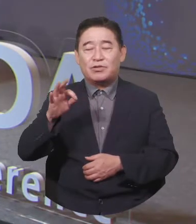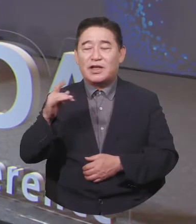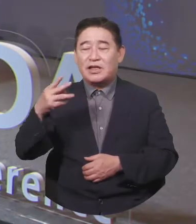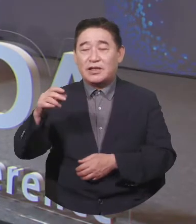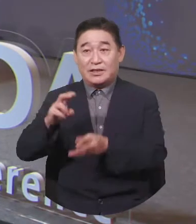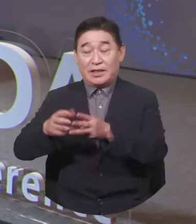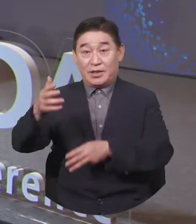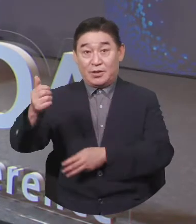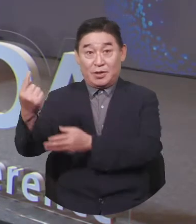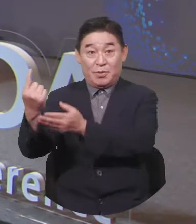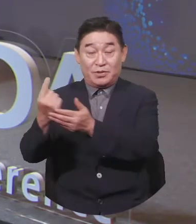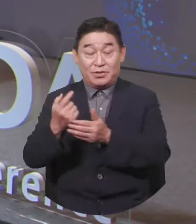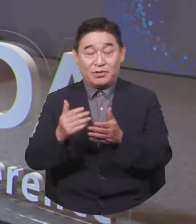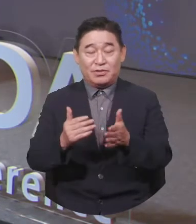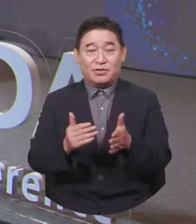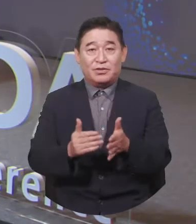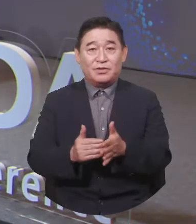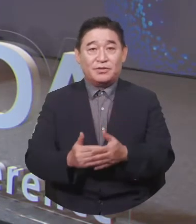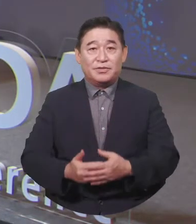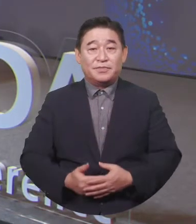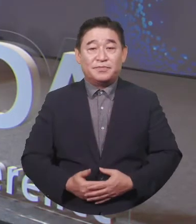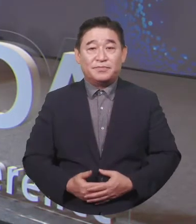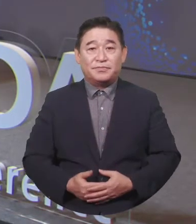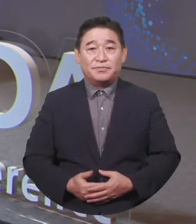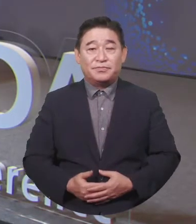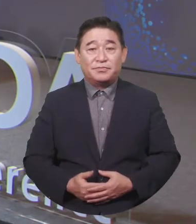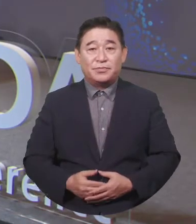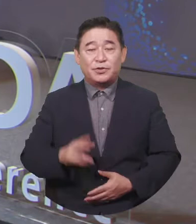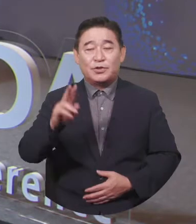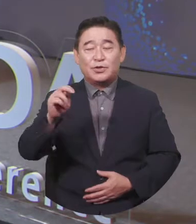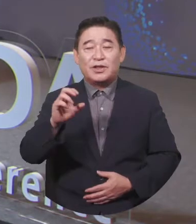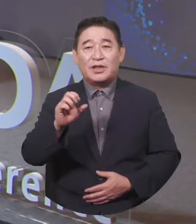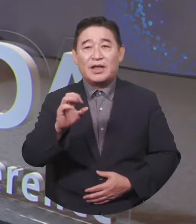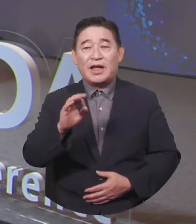Mr. Ganbold Basanajav from the UNESCAP,